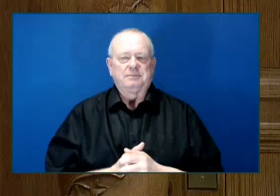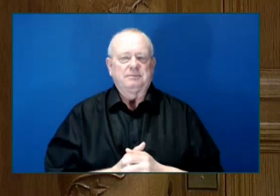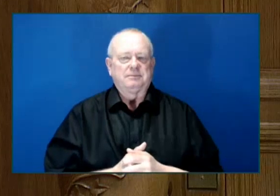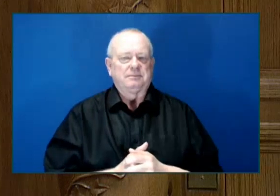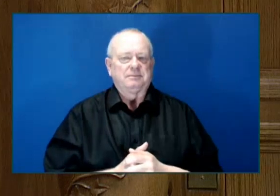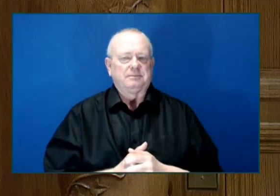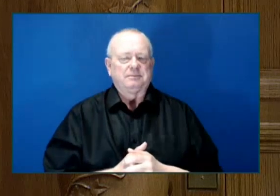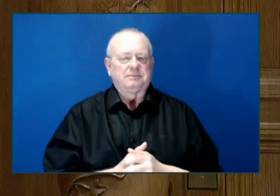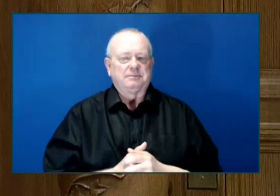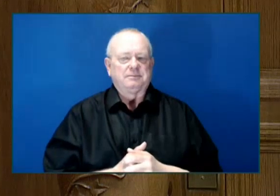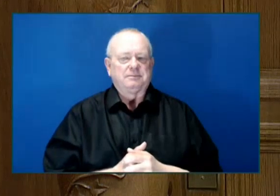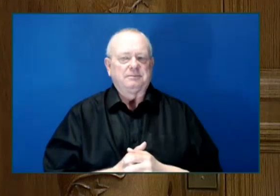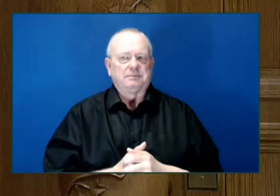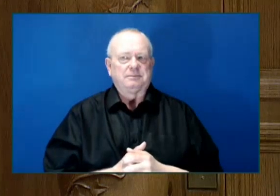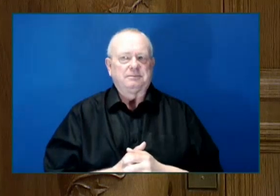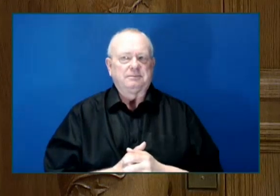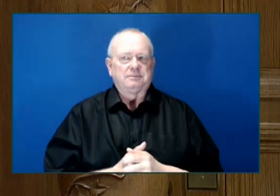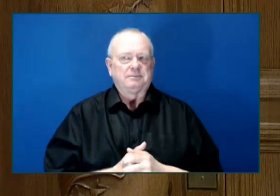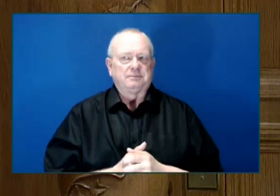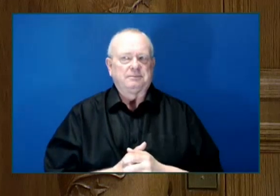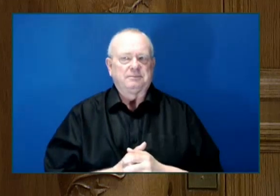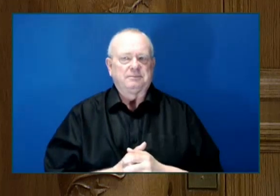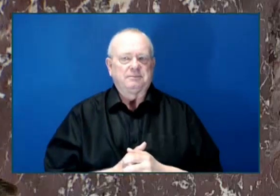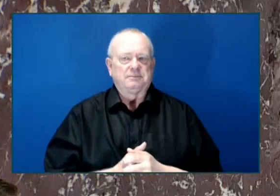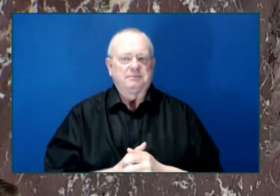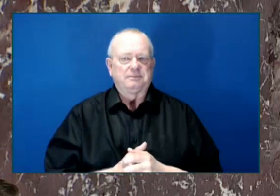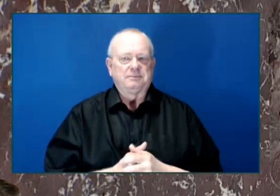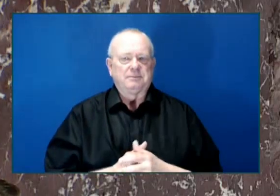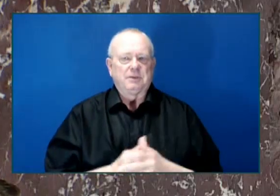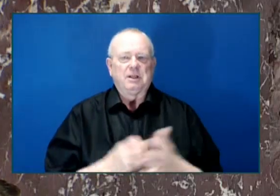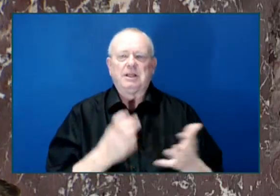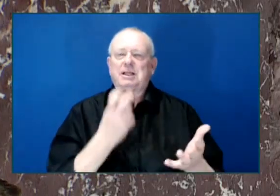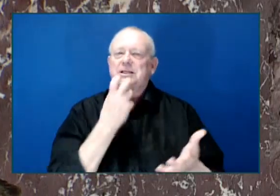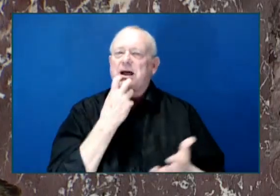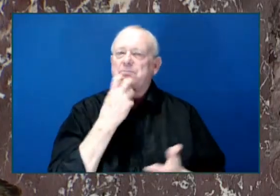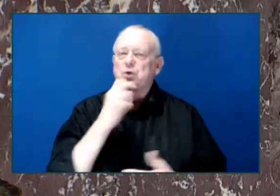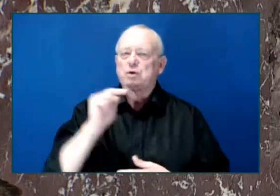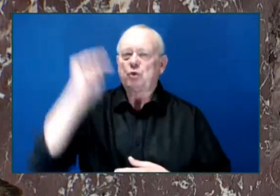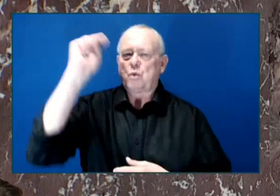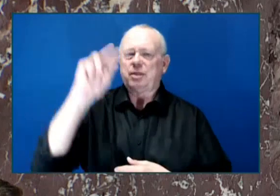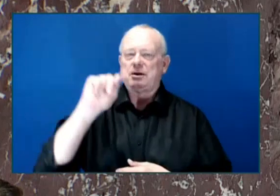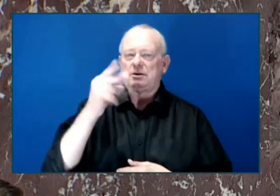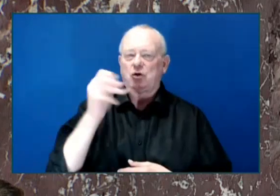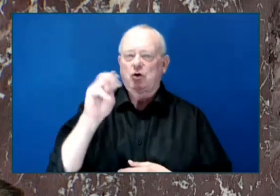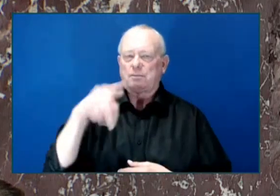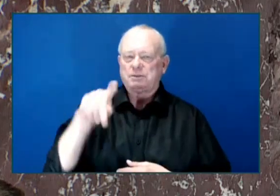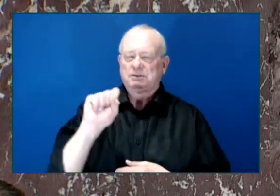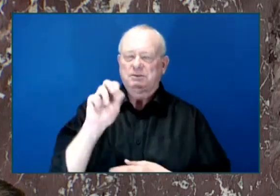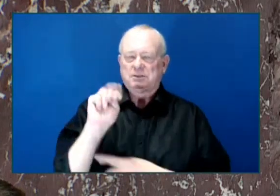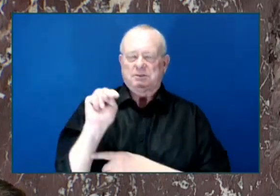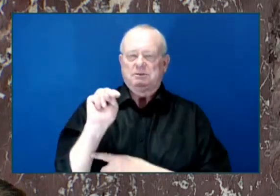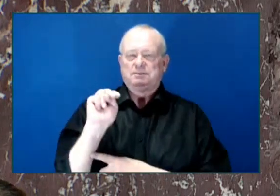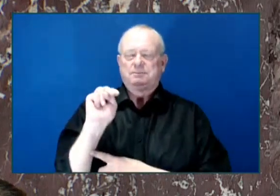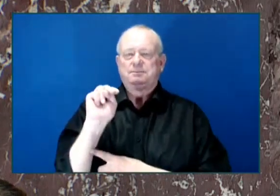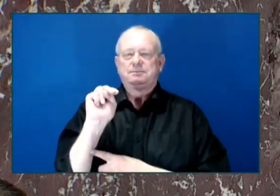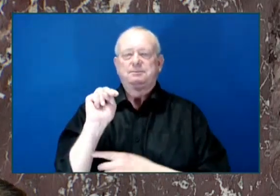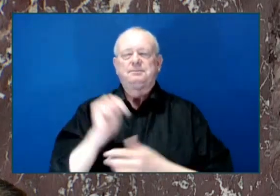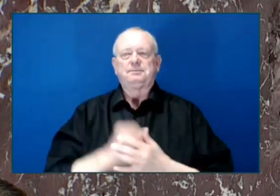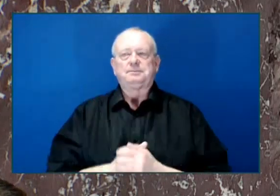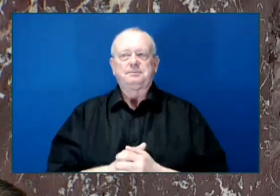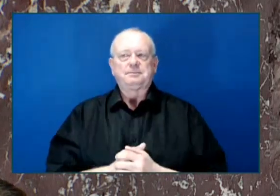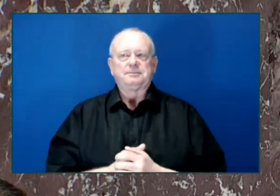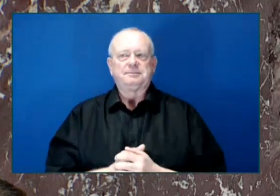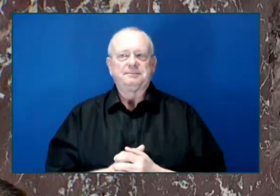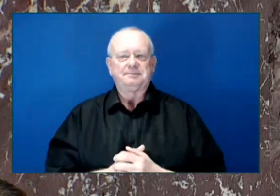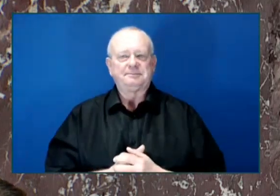Member for Kamloops North Thompson supplemental. Well, thank you, Mr. Speaker, and let's correct what the Premier was trying to convey to the